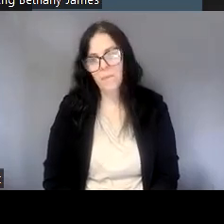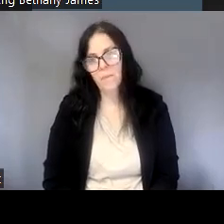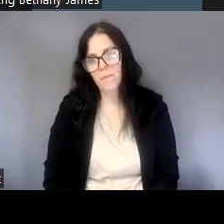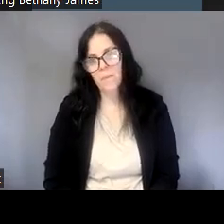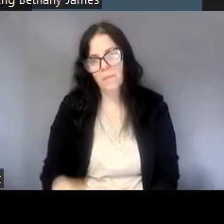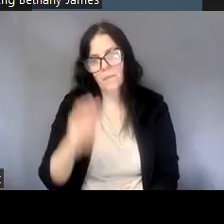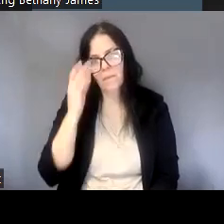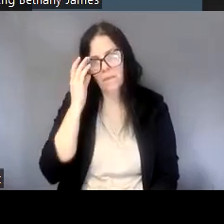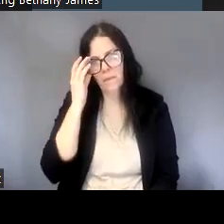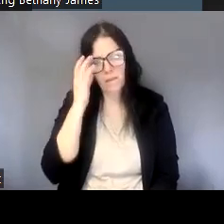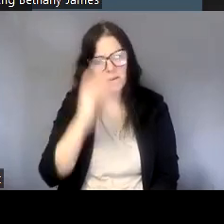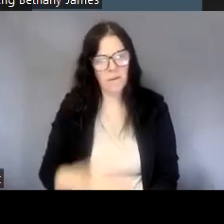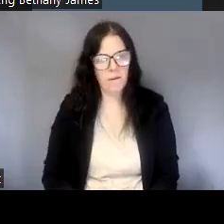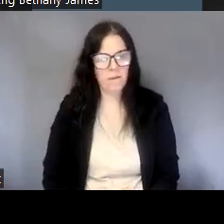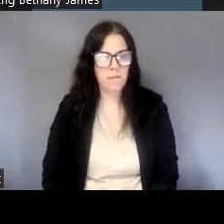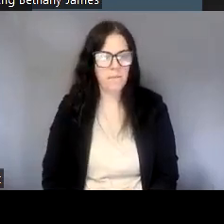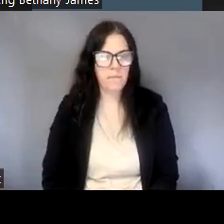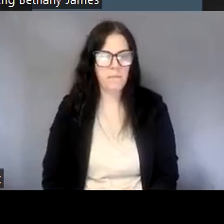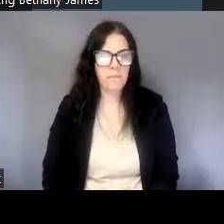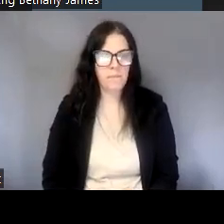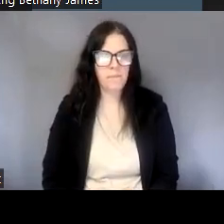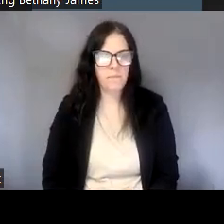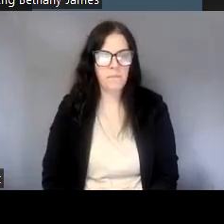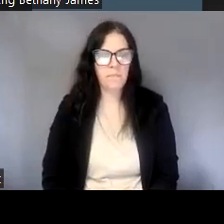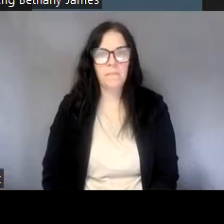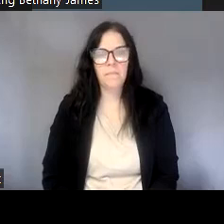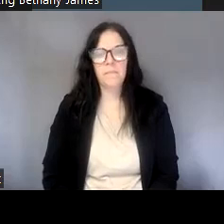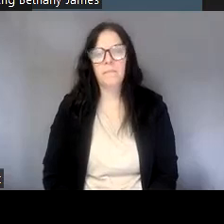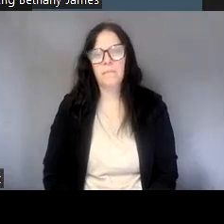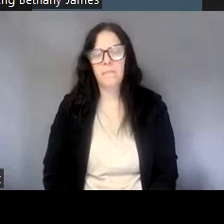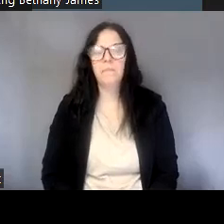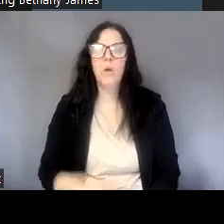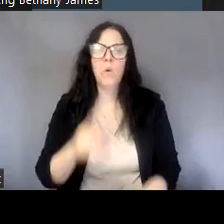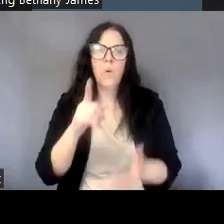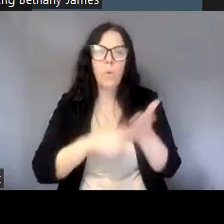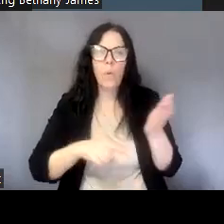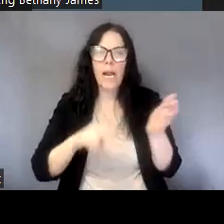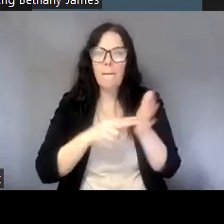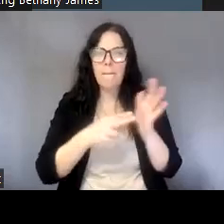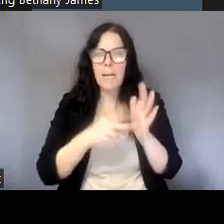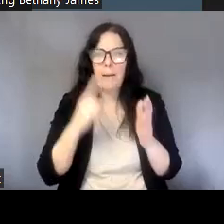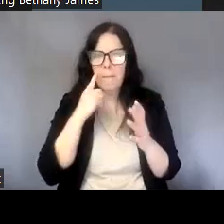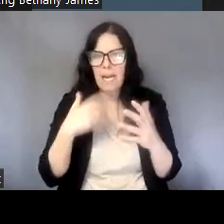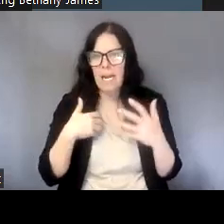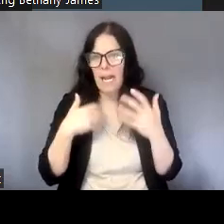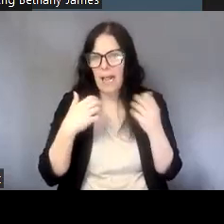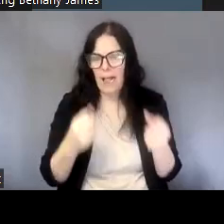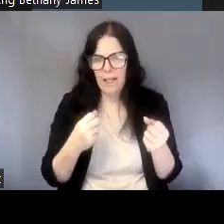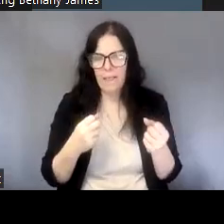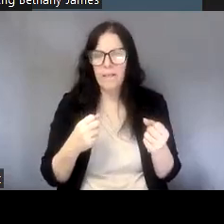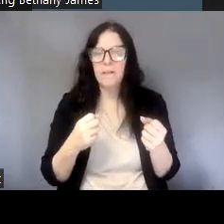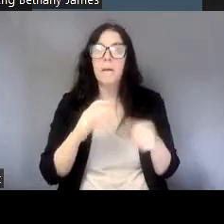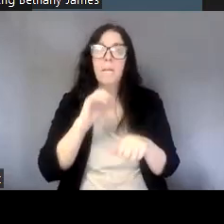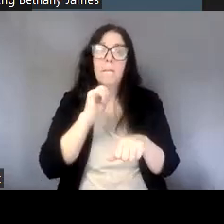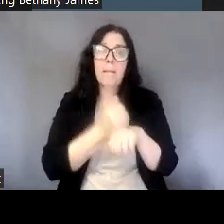What do we mean by mental health? Well, based on the World Health